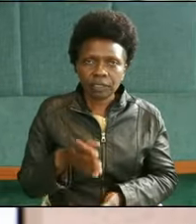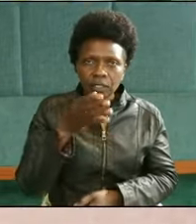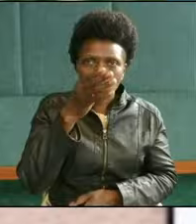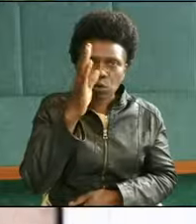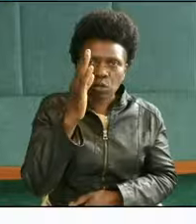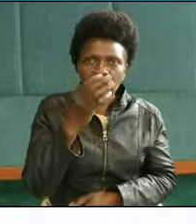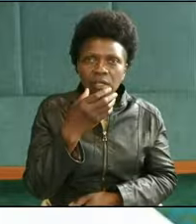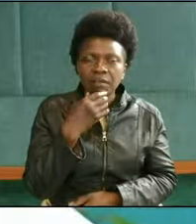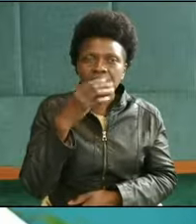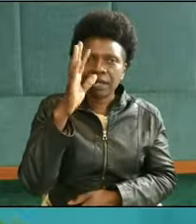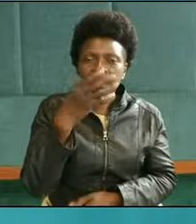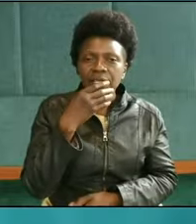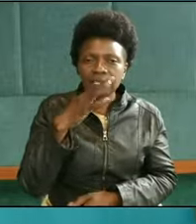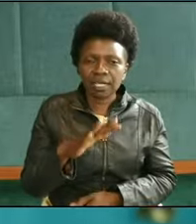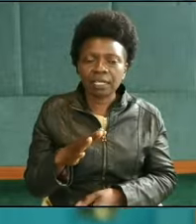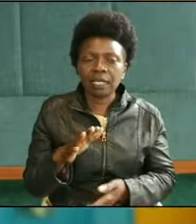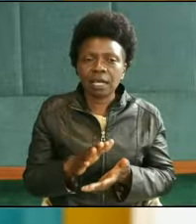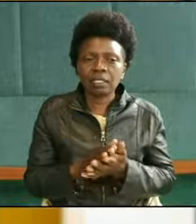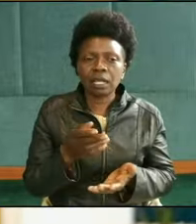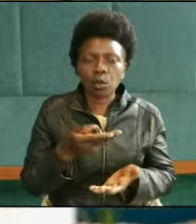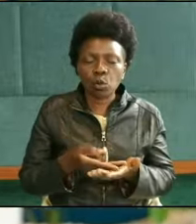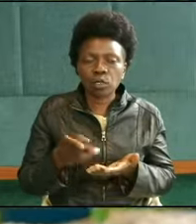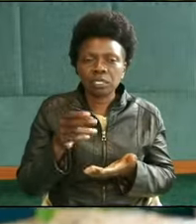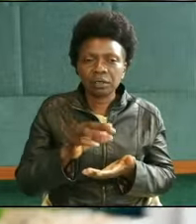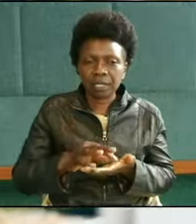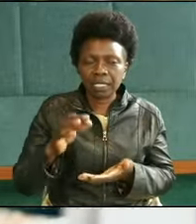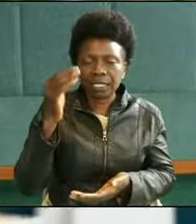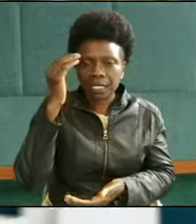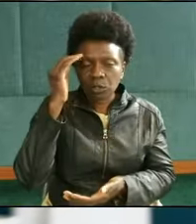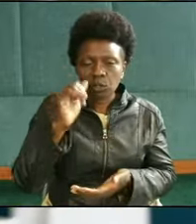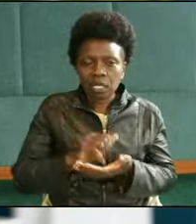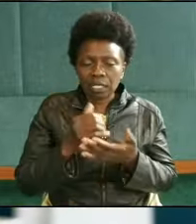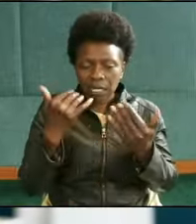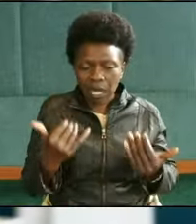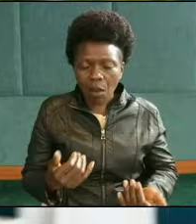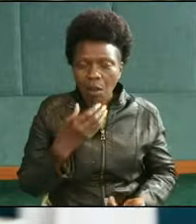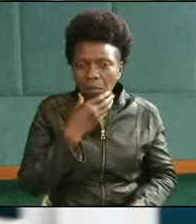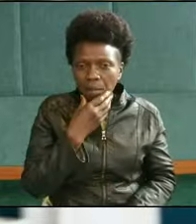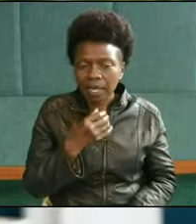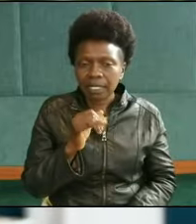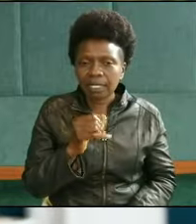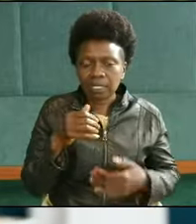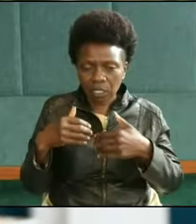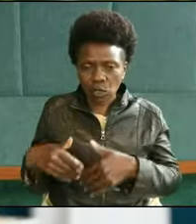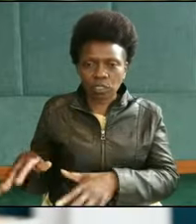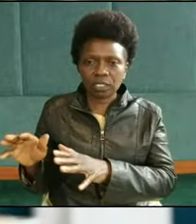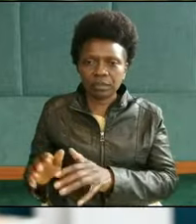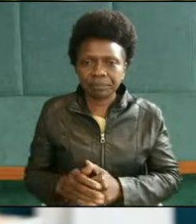God the Father, God the Son, God the Holy Spirit knew that now man is